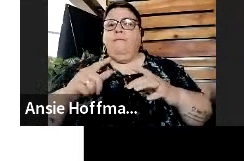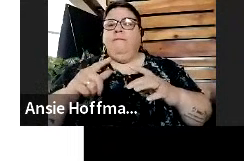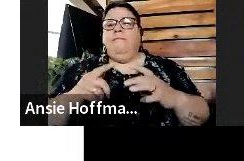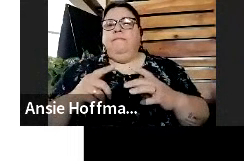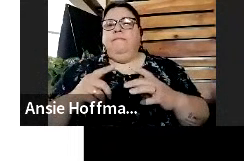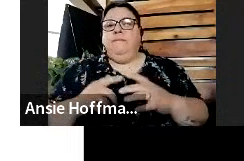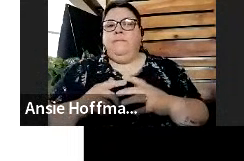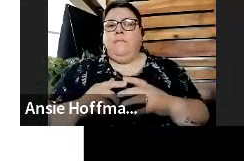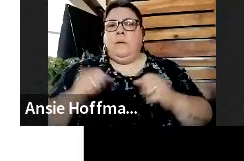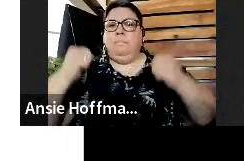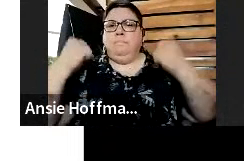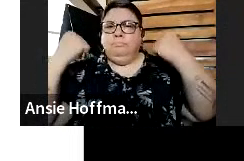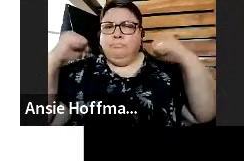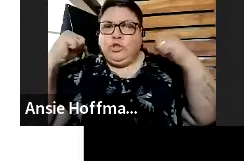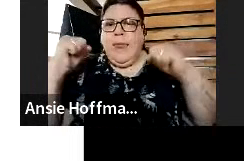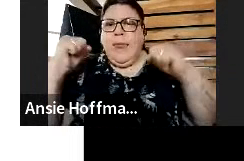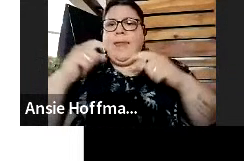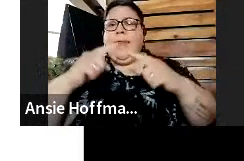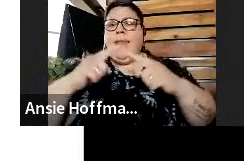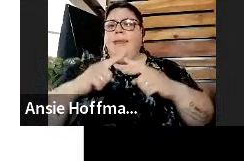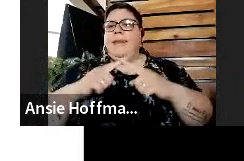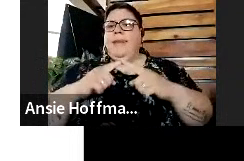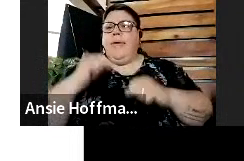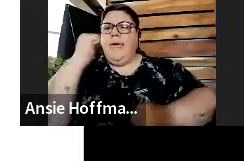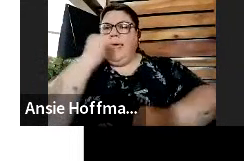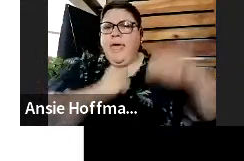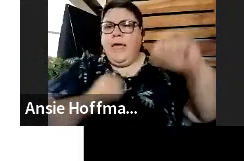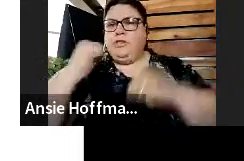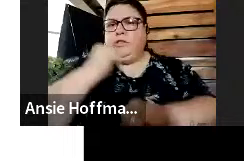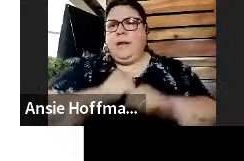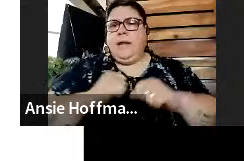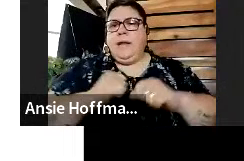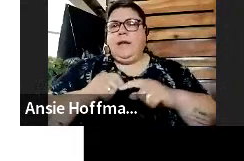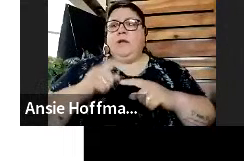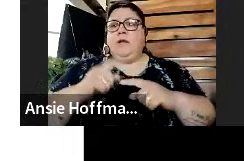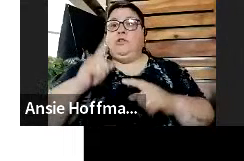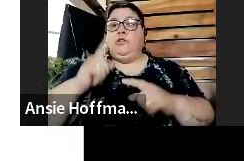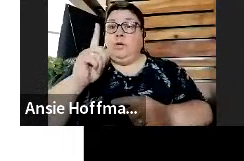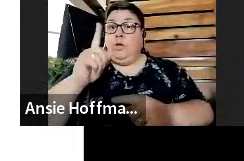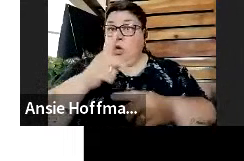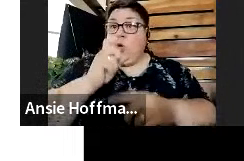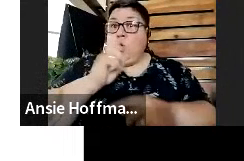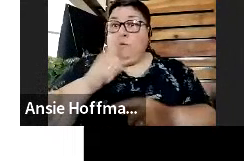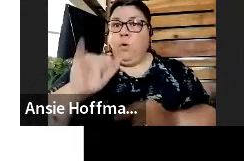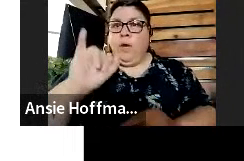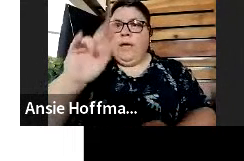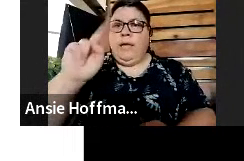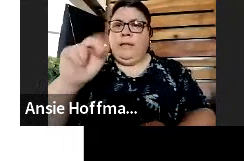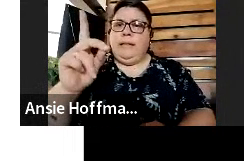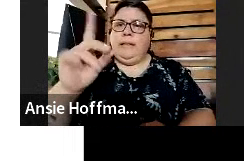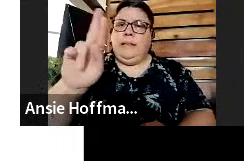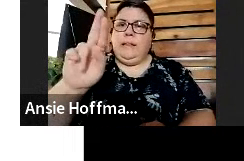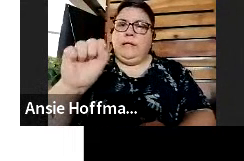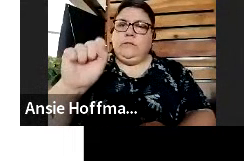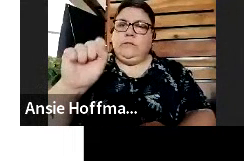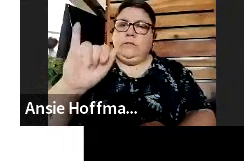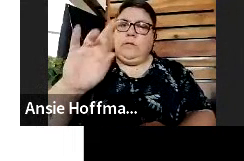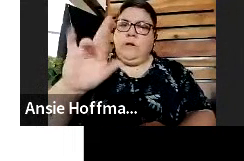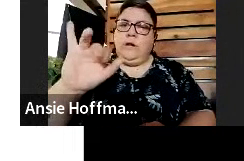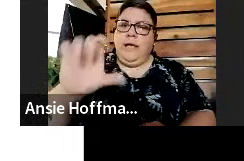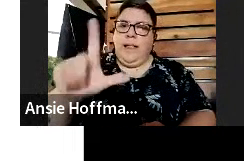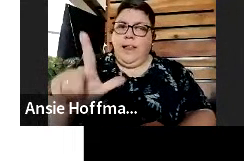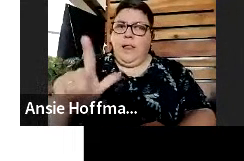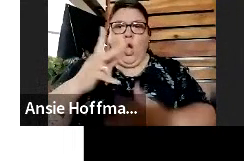disassembled machinery, mainly used for industrial purposes, to be imported in different stage consignment,